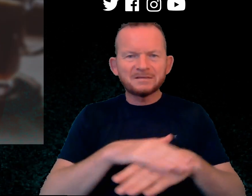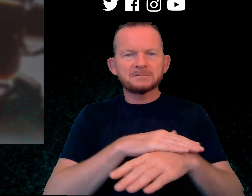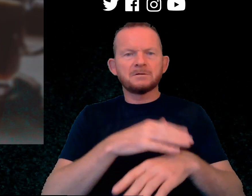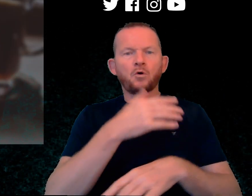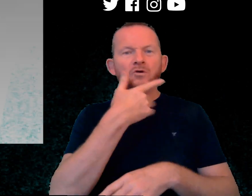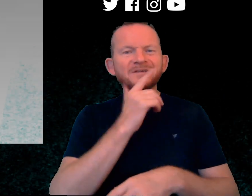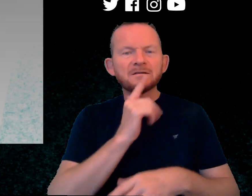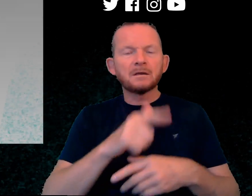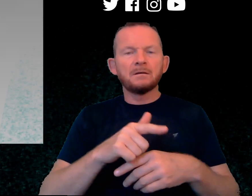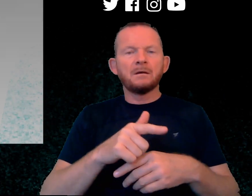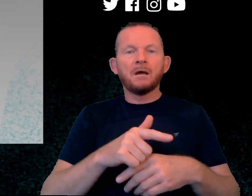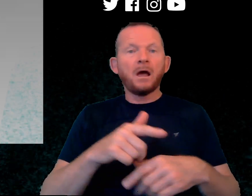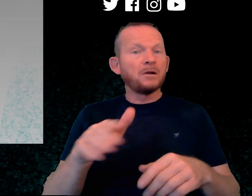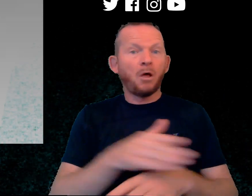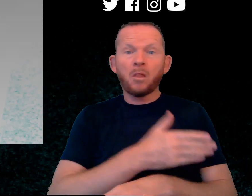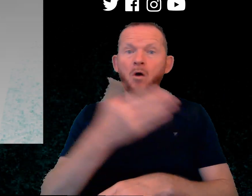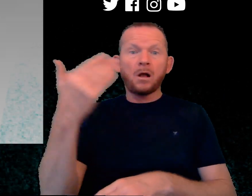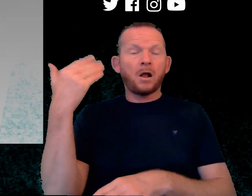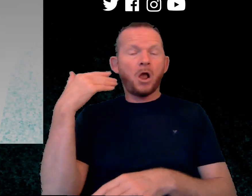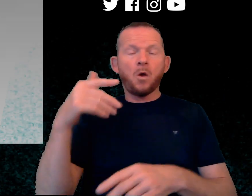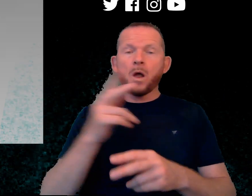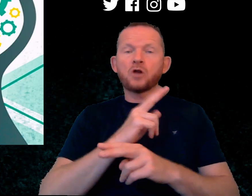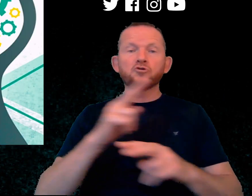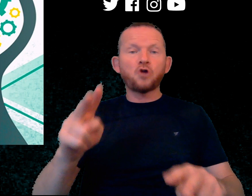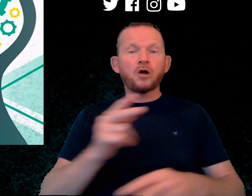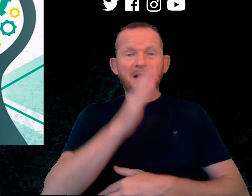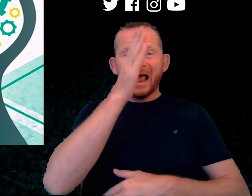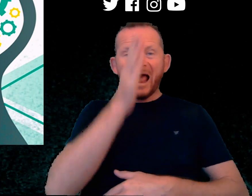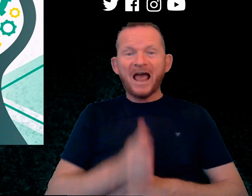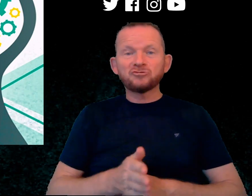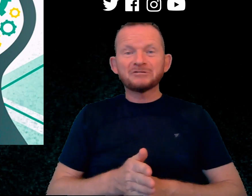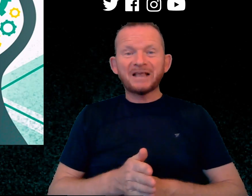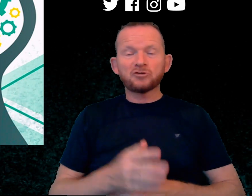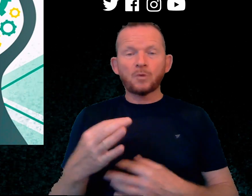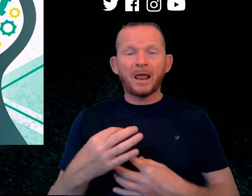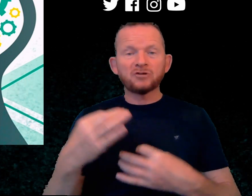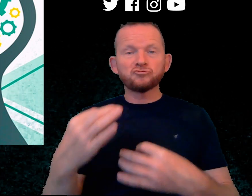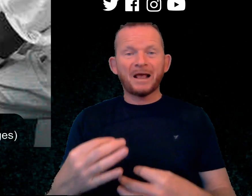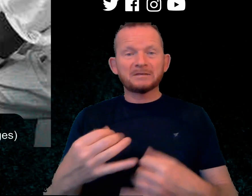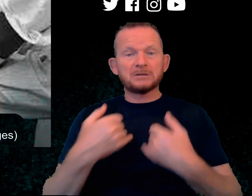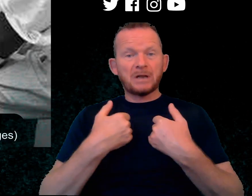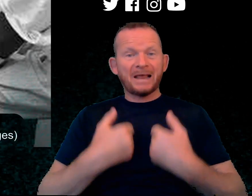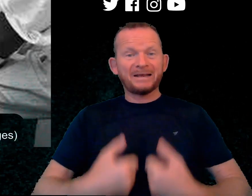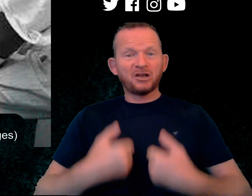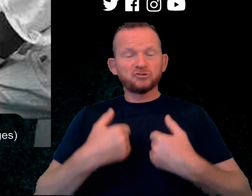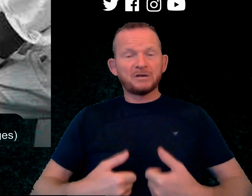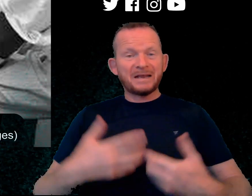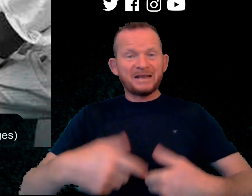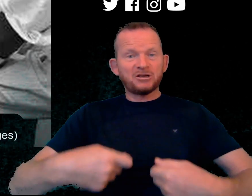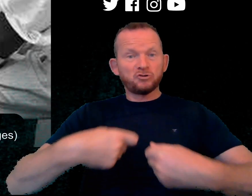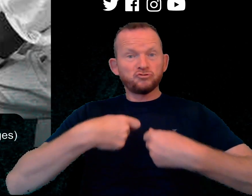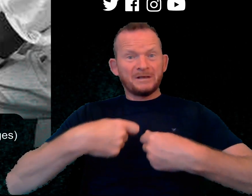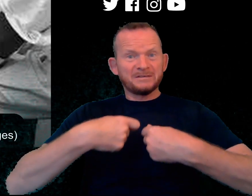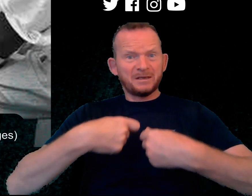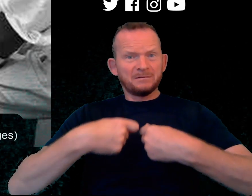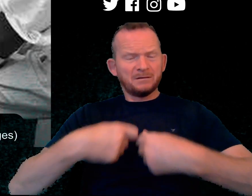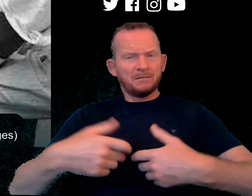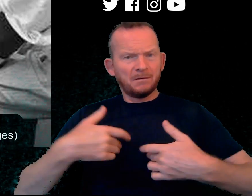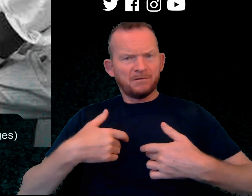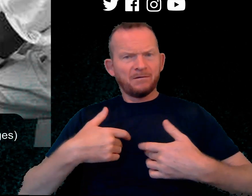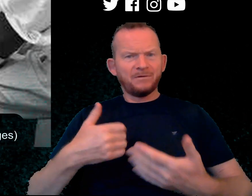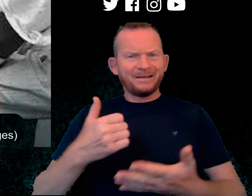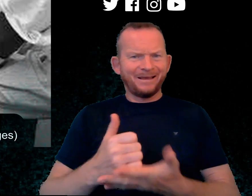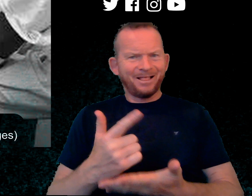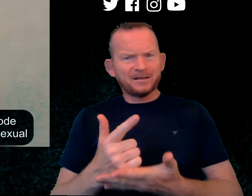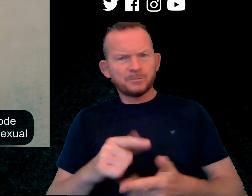classification, race and gender. And it wasn't too long ago we'd considered